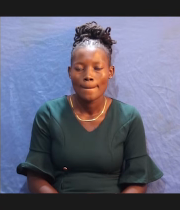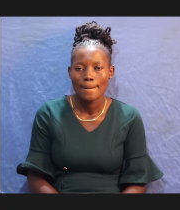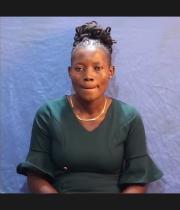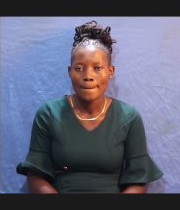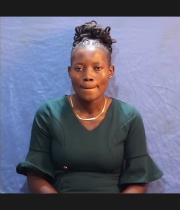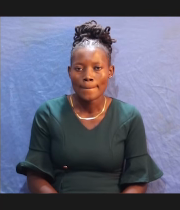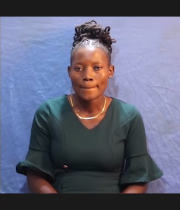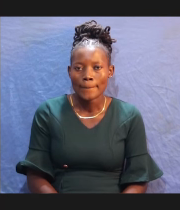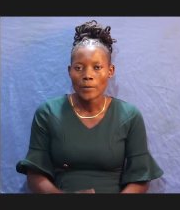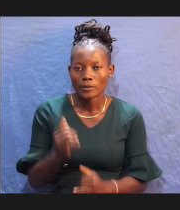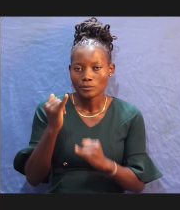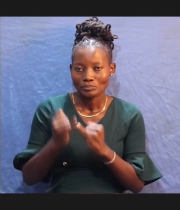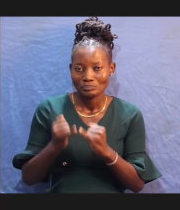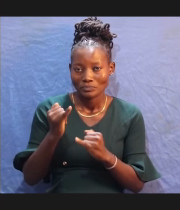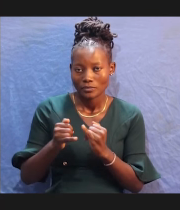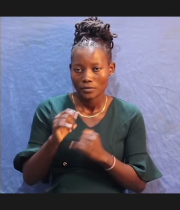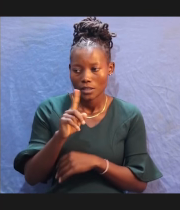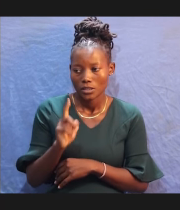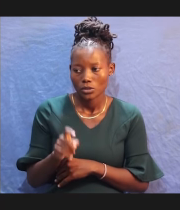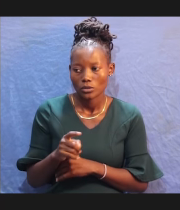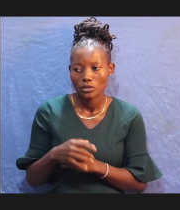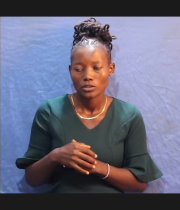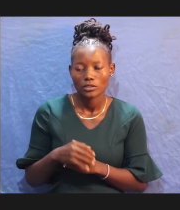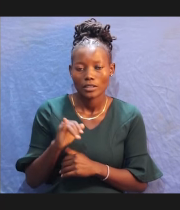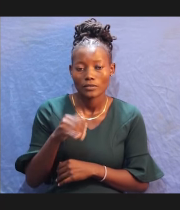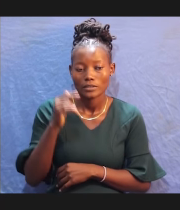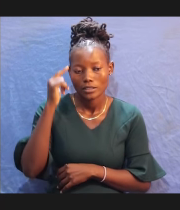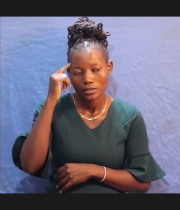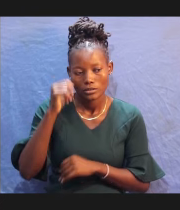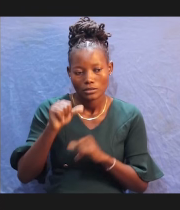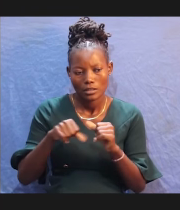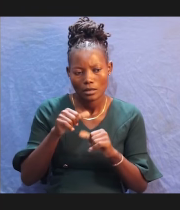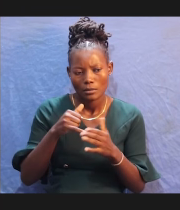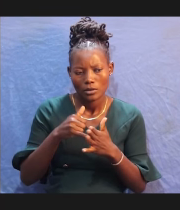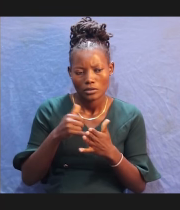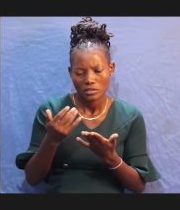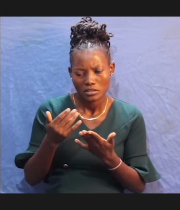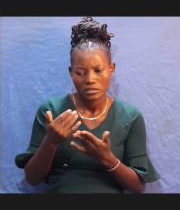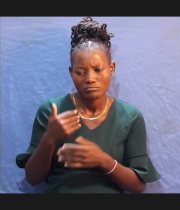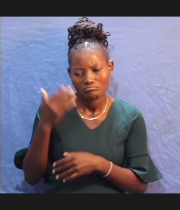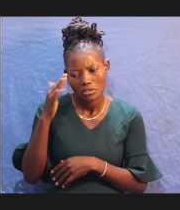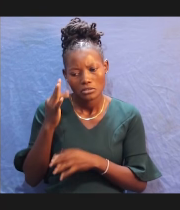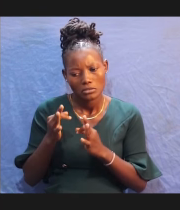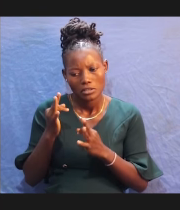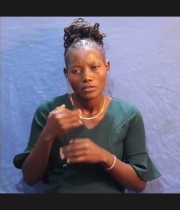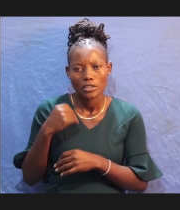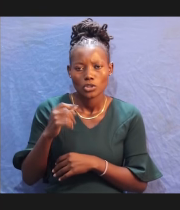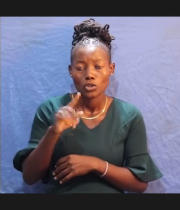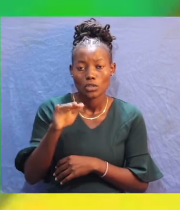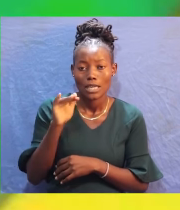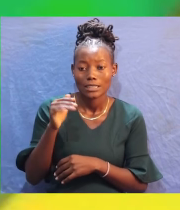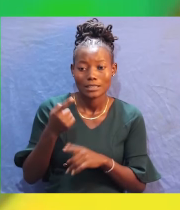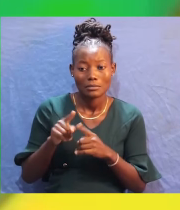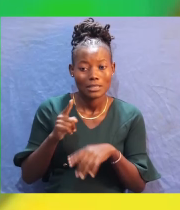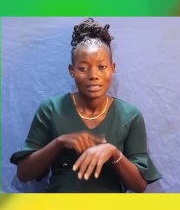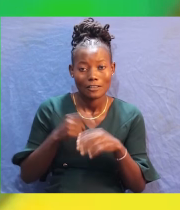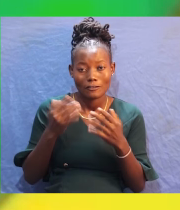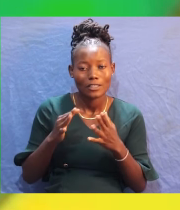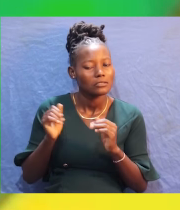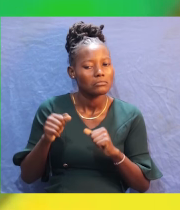I'm having the last question. It has just crossed my mind. I'm not sure if I should be able to ask or time is up. No, you can go